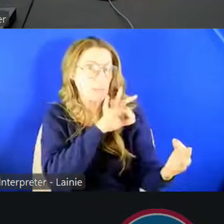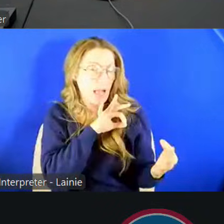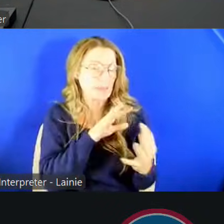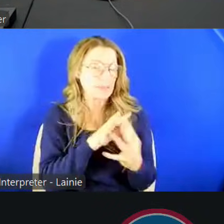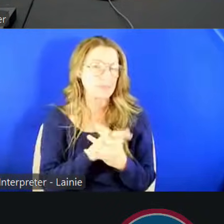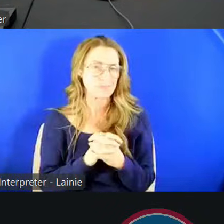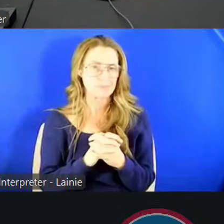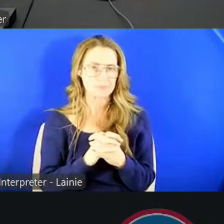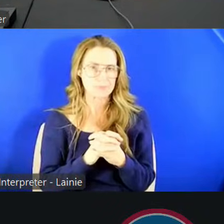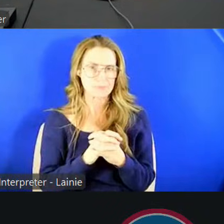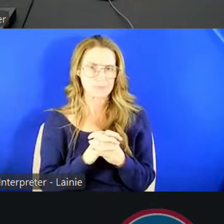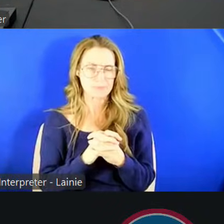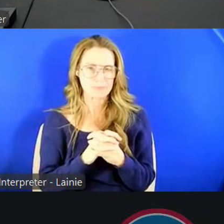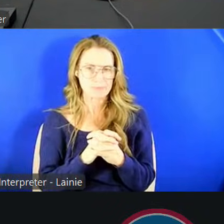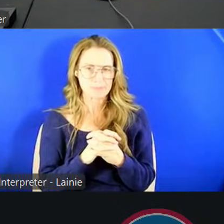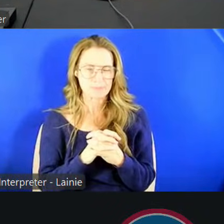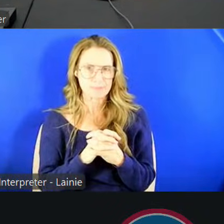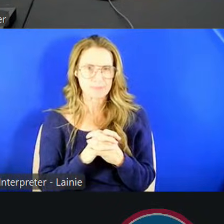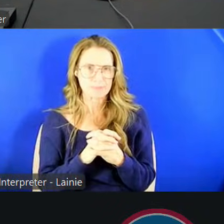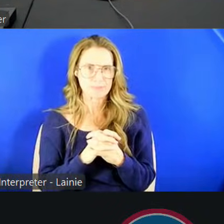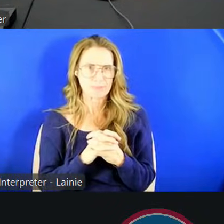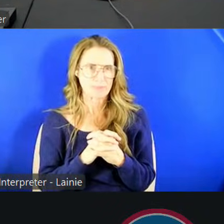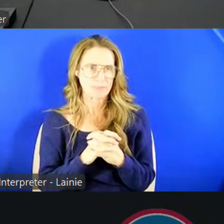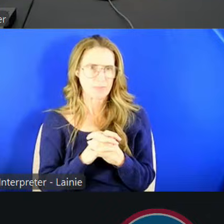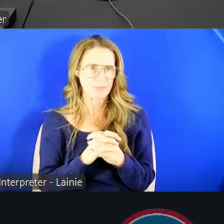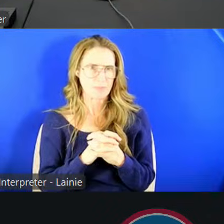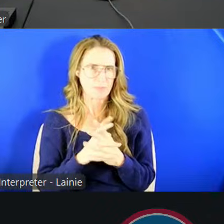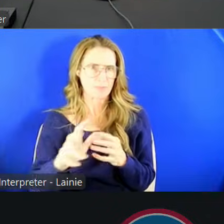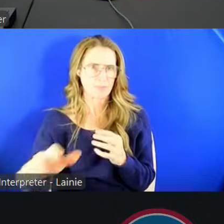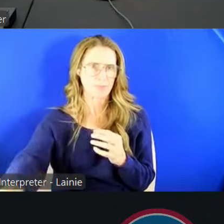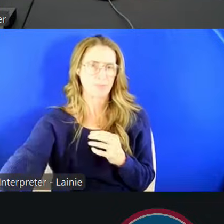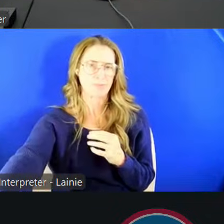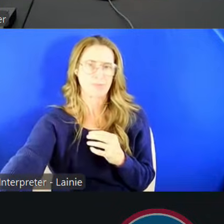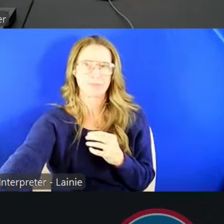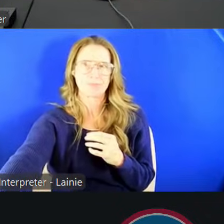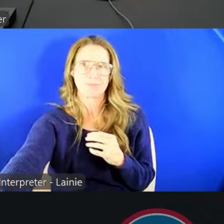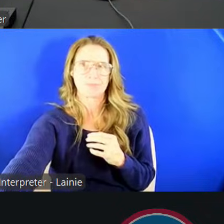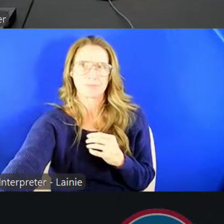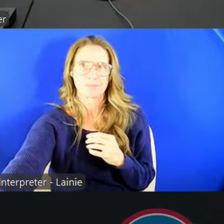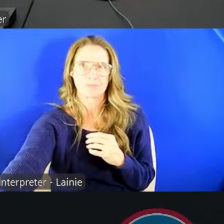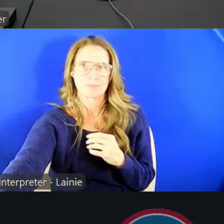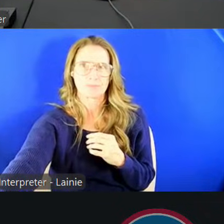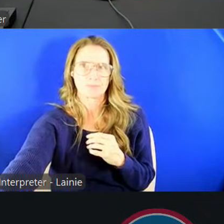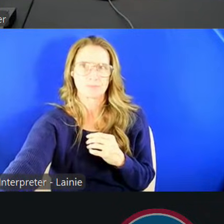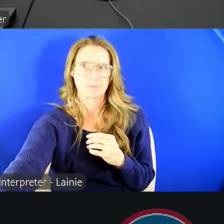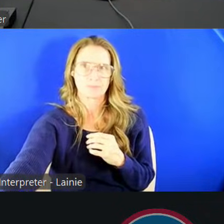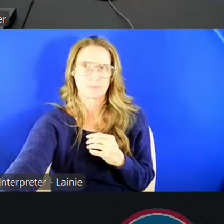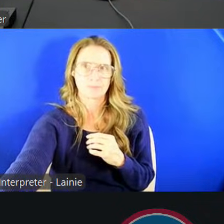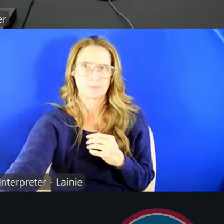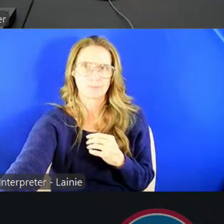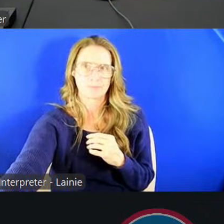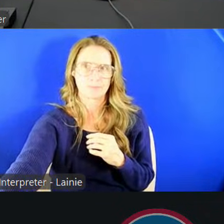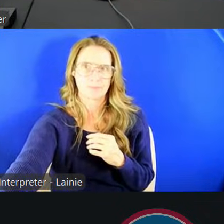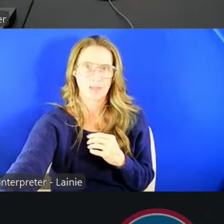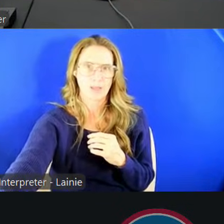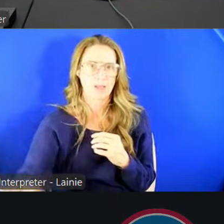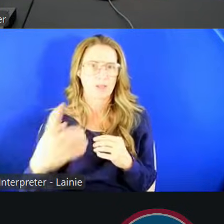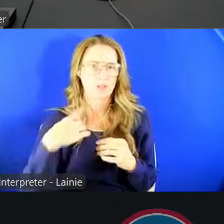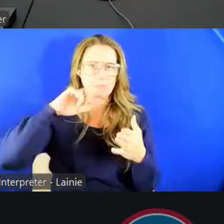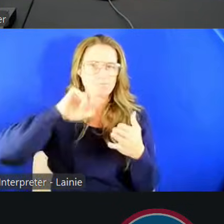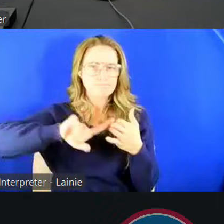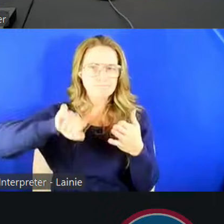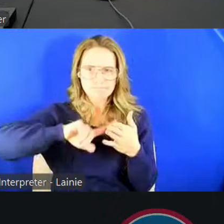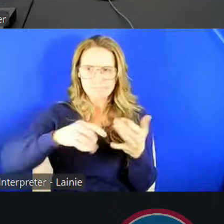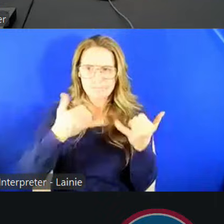So I'll just give you a preview just of the kind of things we're looking at. So we looked at the existing conditions and